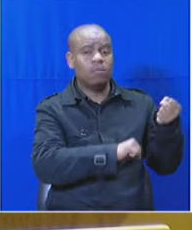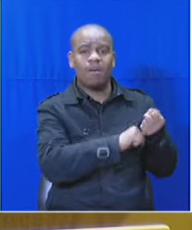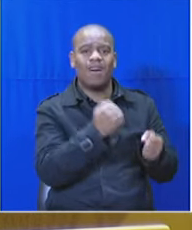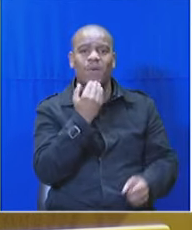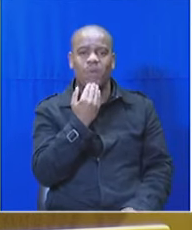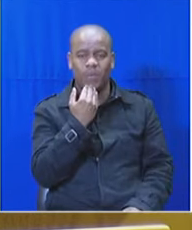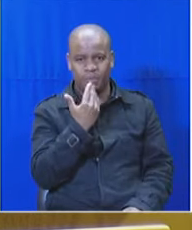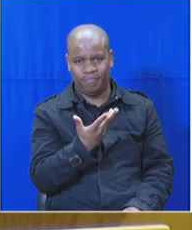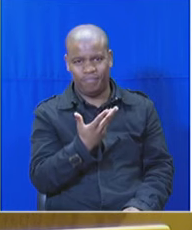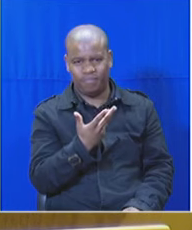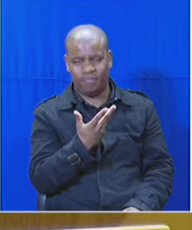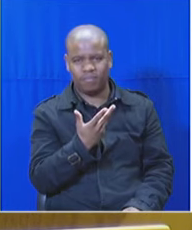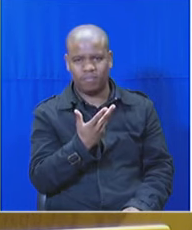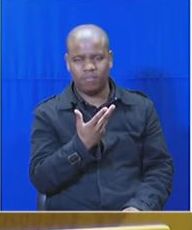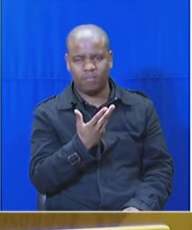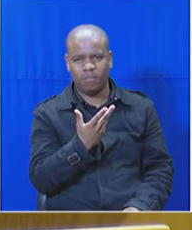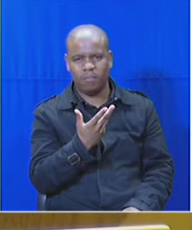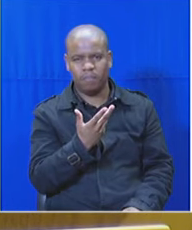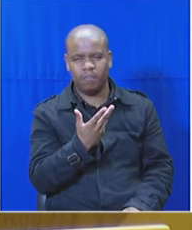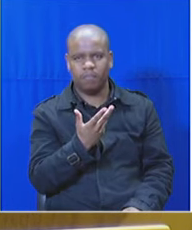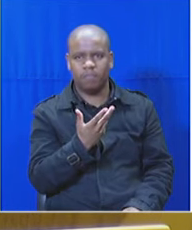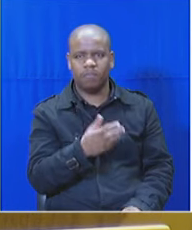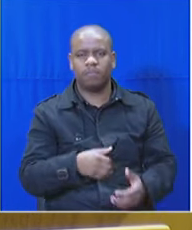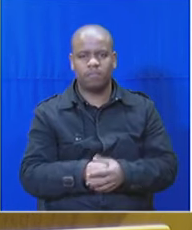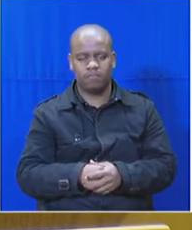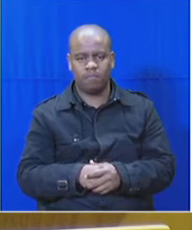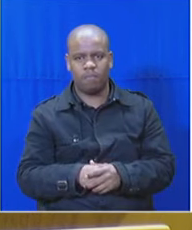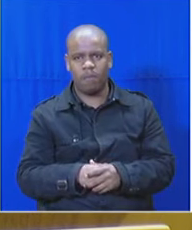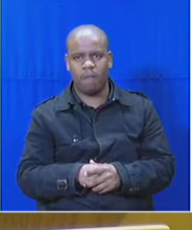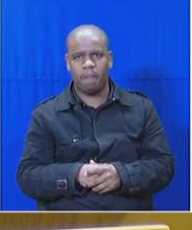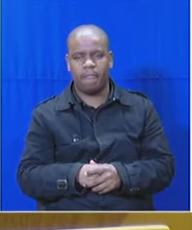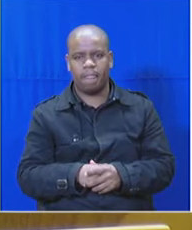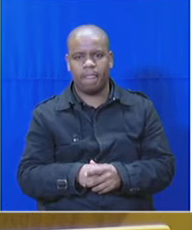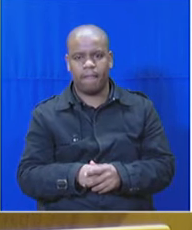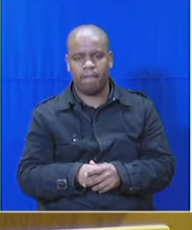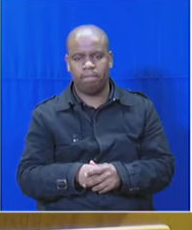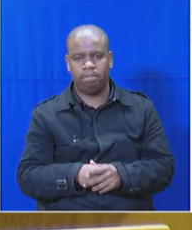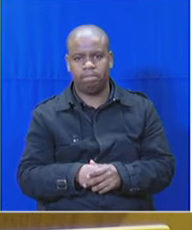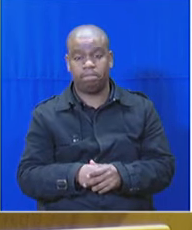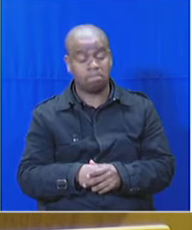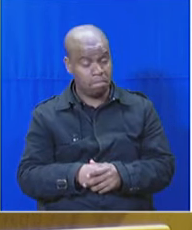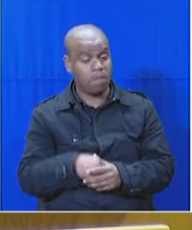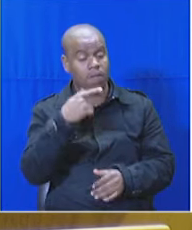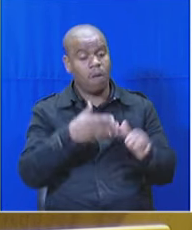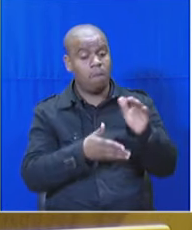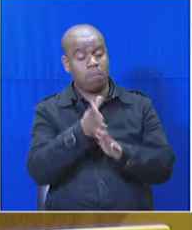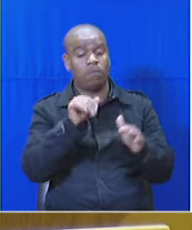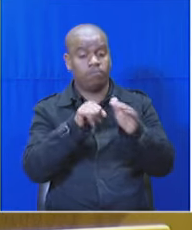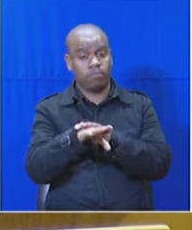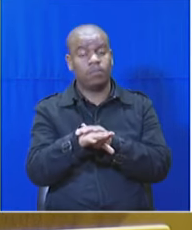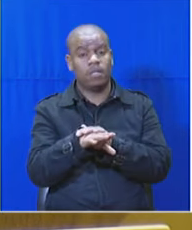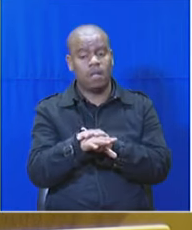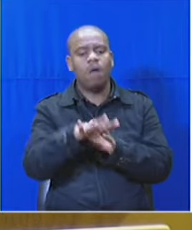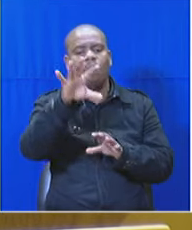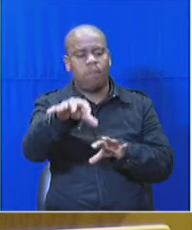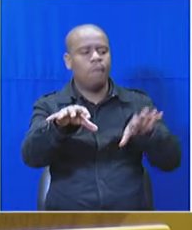these people who are not necessarily belonging to Chief Skosana, but they are the Nchabelings, when they are living in the Skosana area, they've got